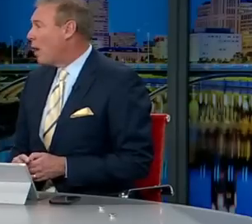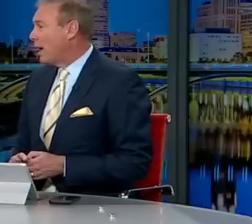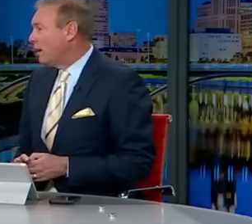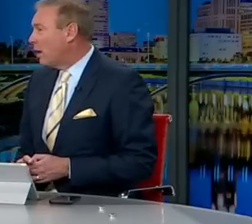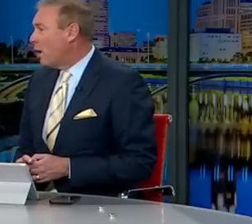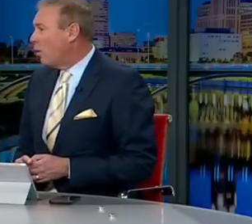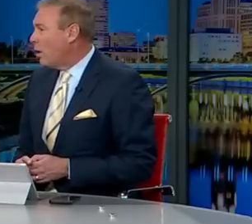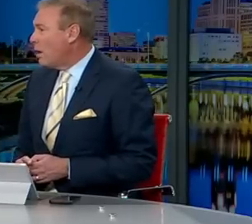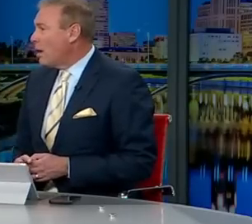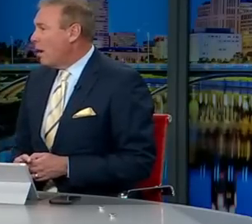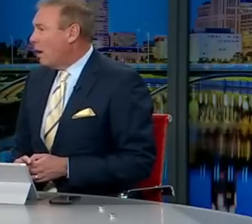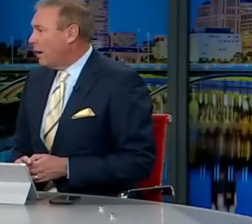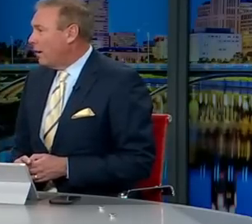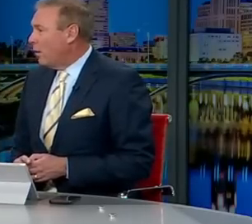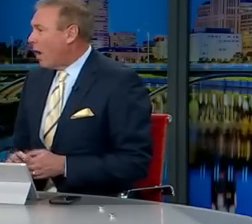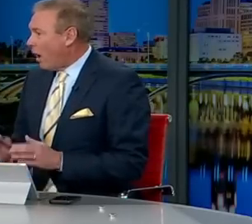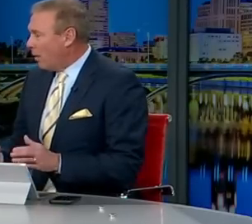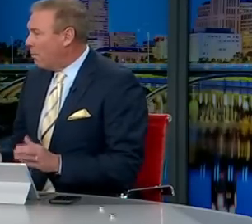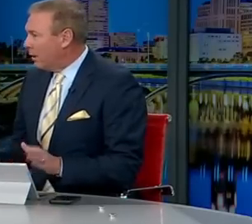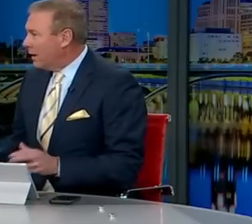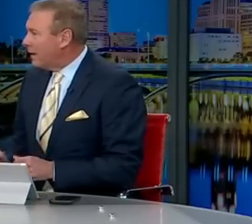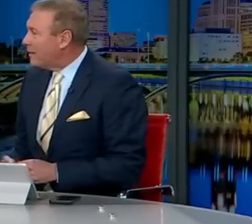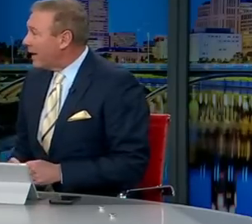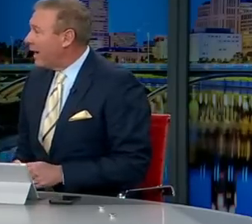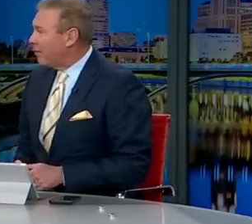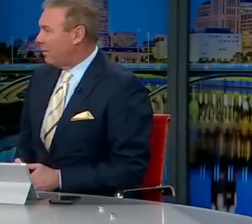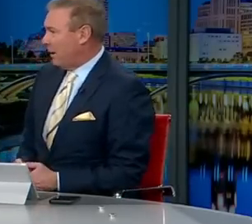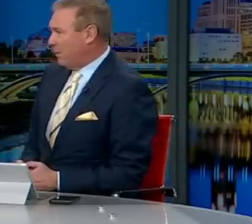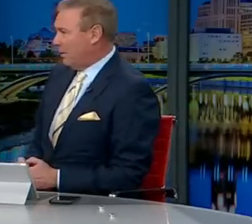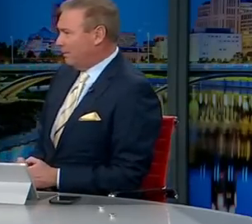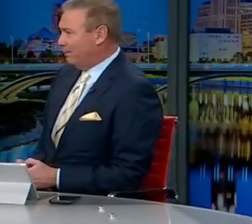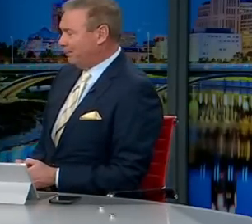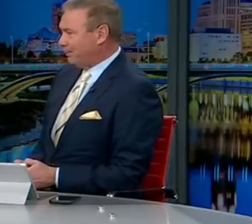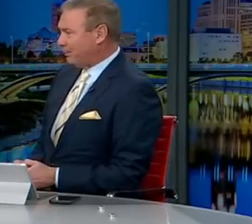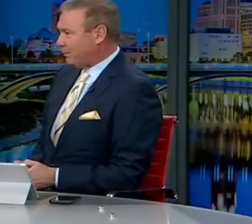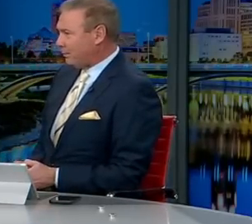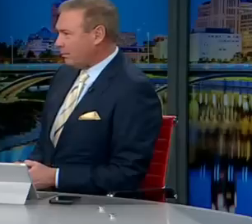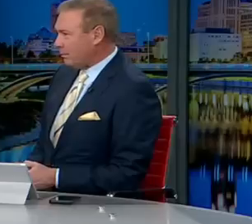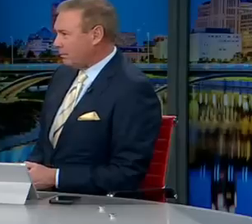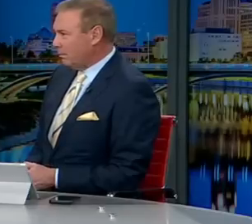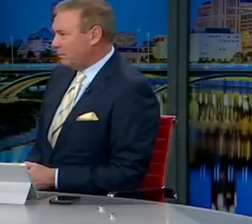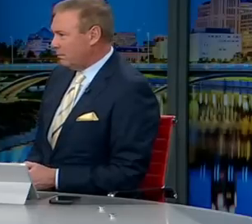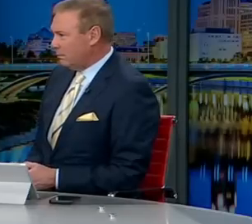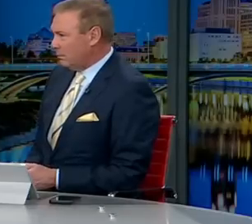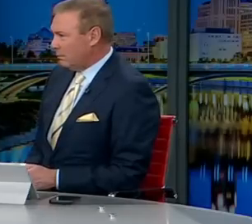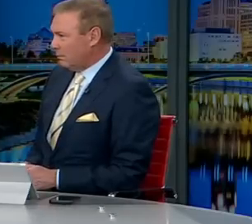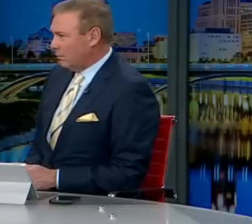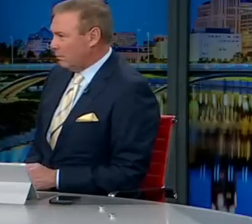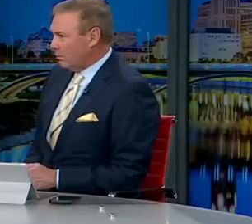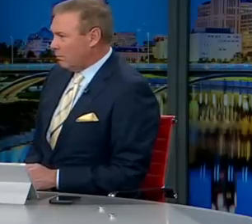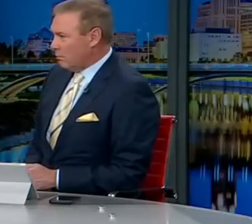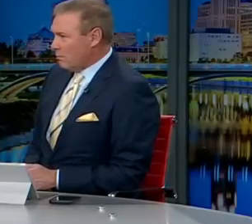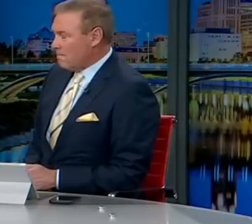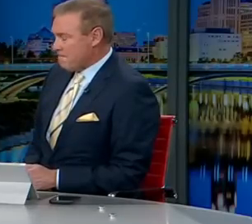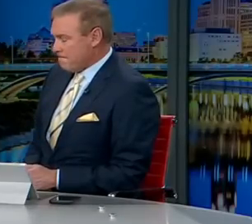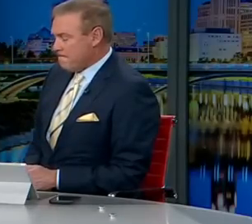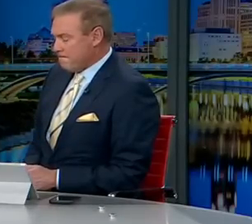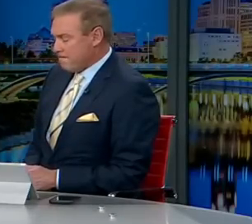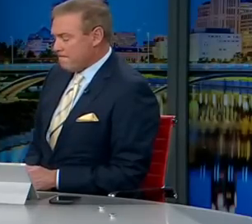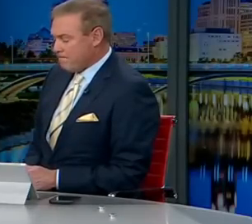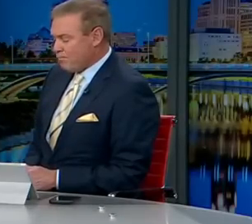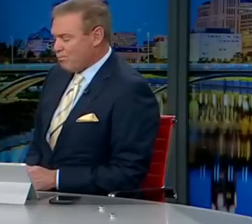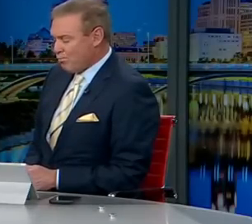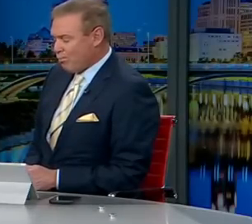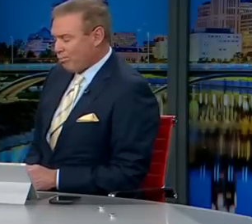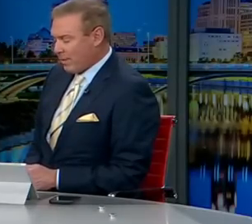and we're running low on our ability to care for people. At the beginning of the pandemic, she said it was all about the PPE and making sure